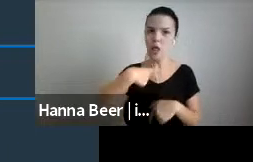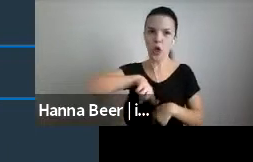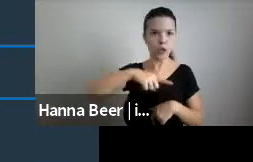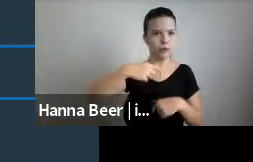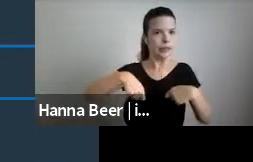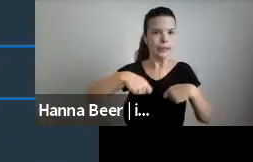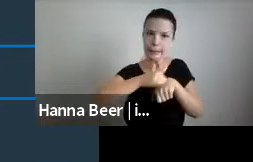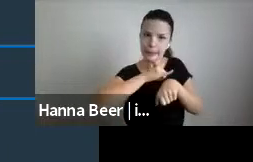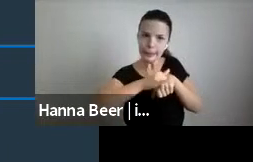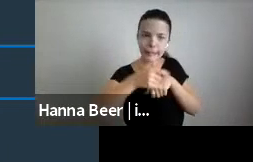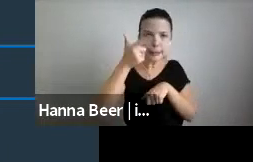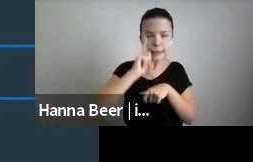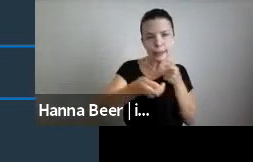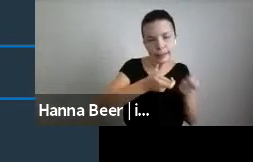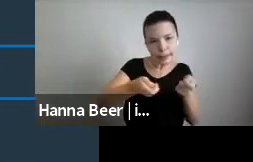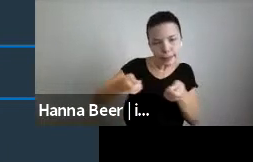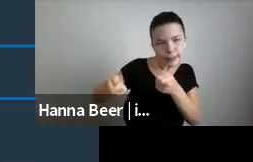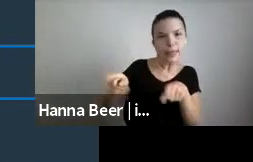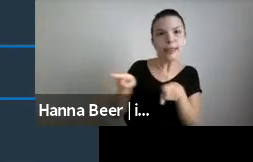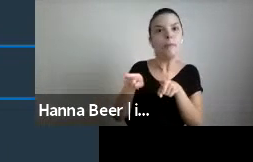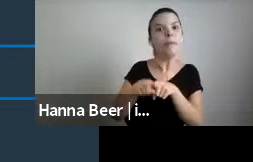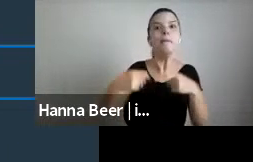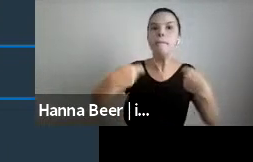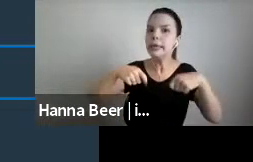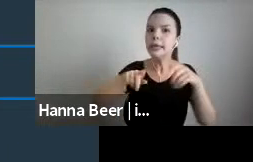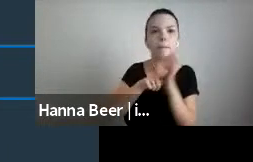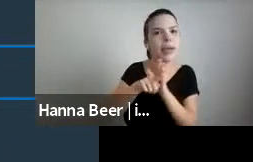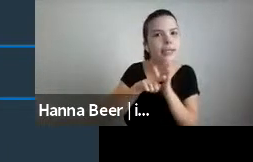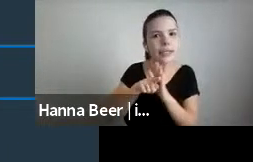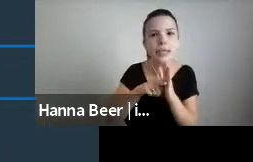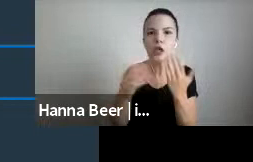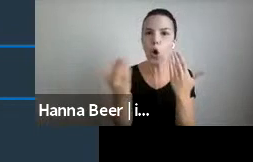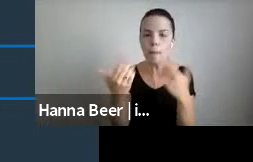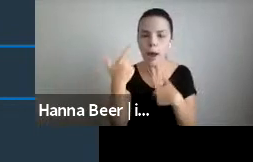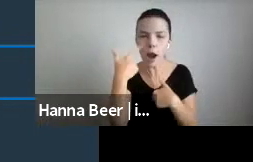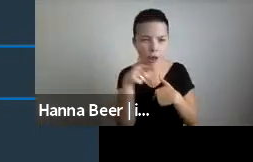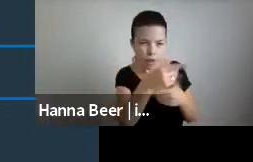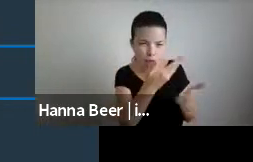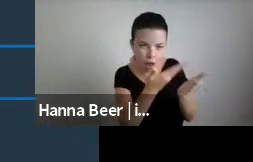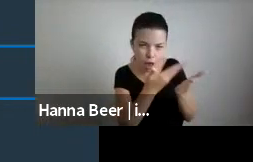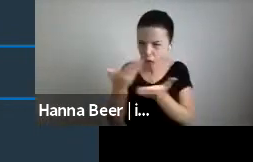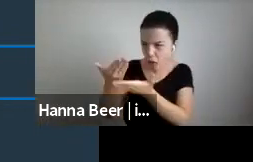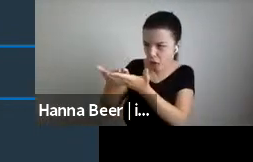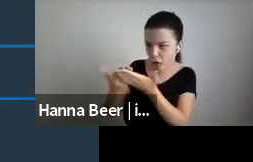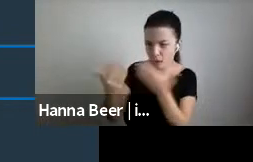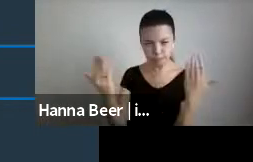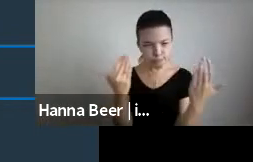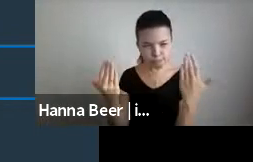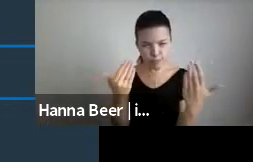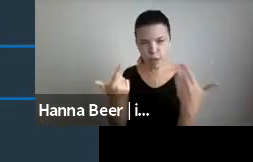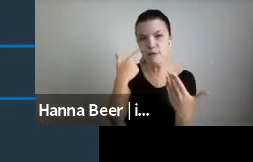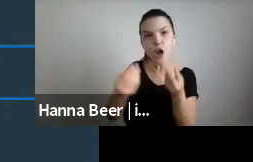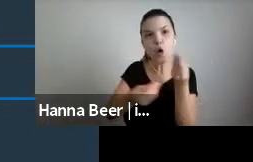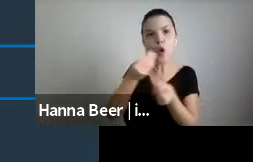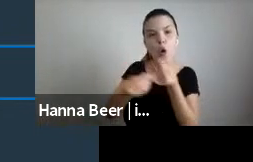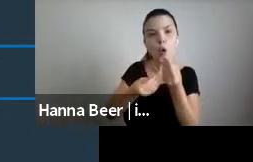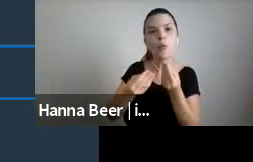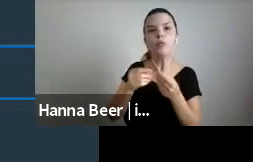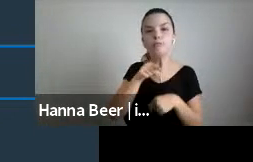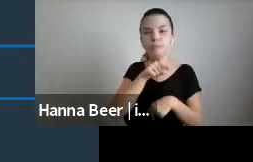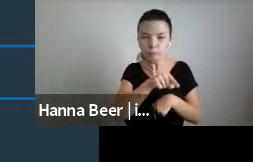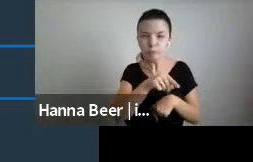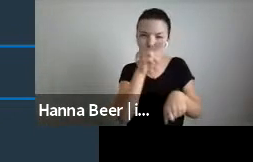and you're able to do comparison studies and also look at how well protected